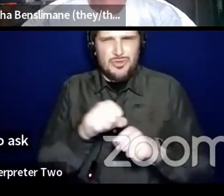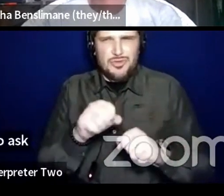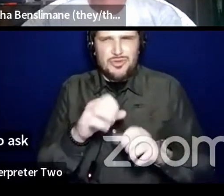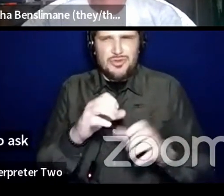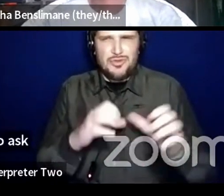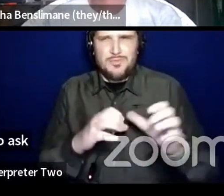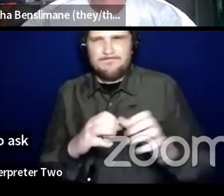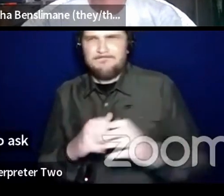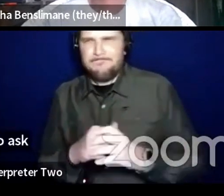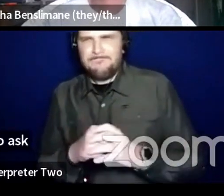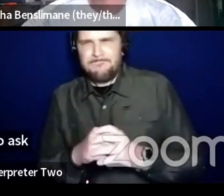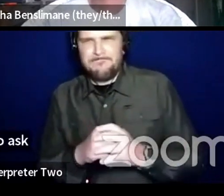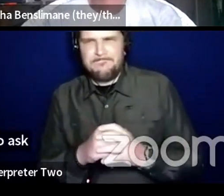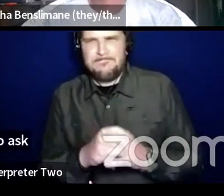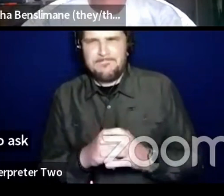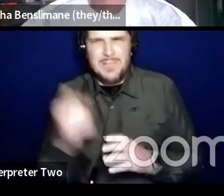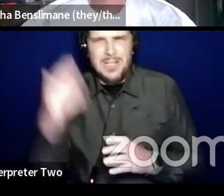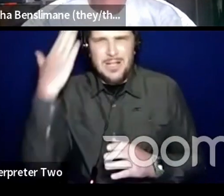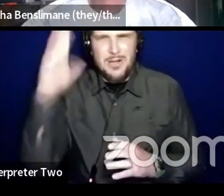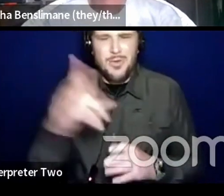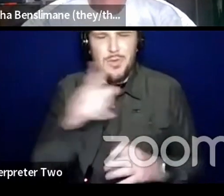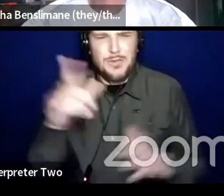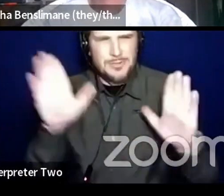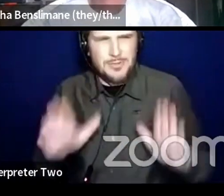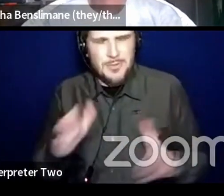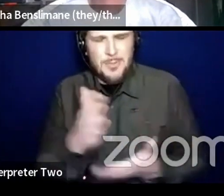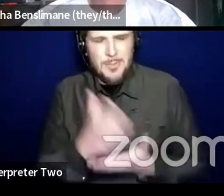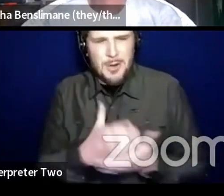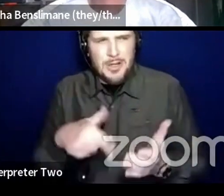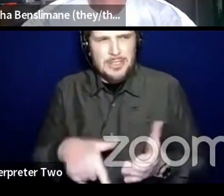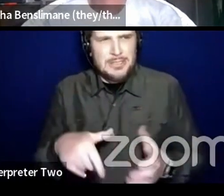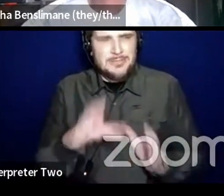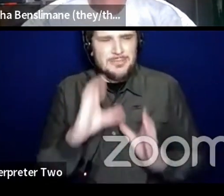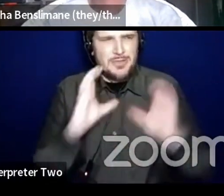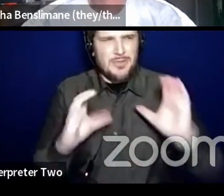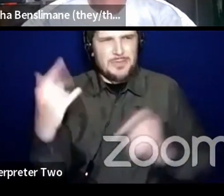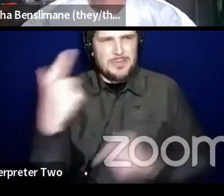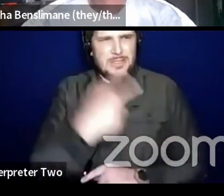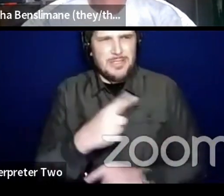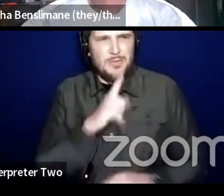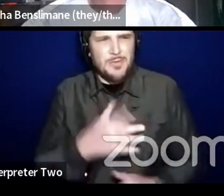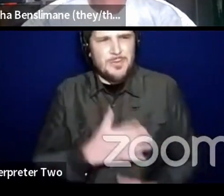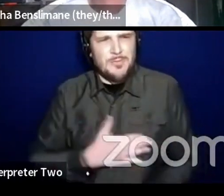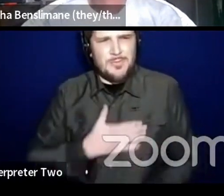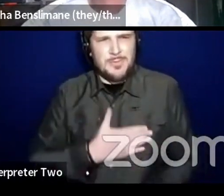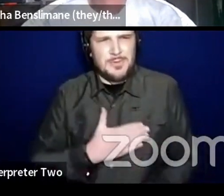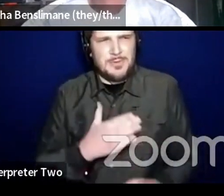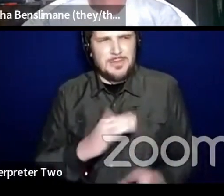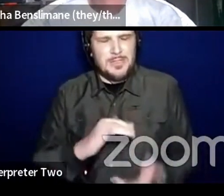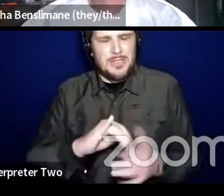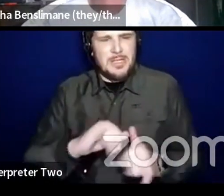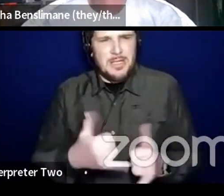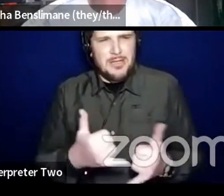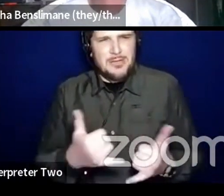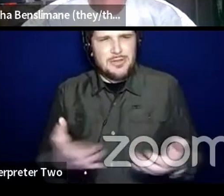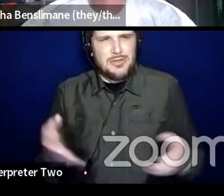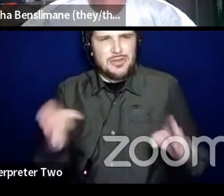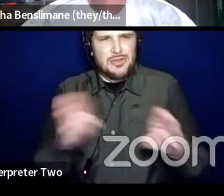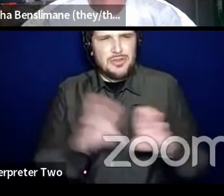I don't know, I'm really grateful to have been a part of this conversation today, and I appreciate how